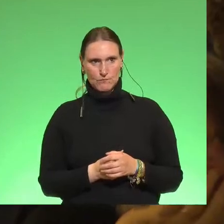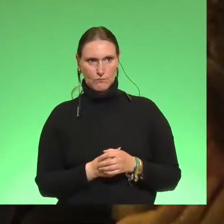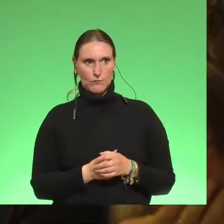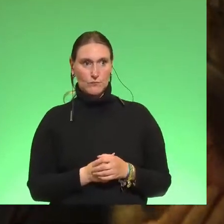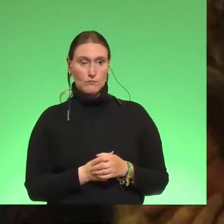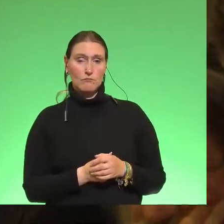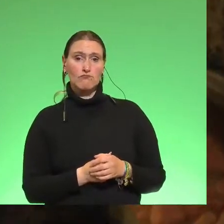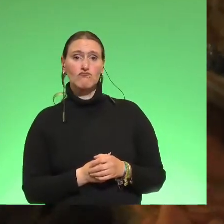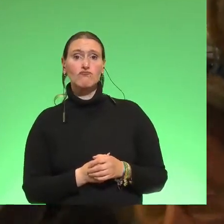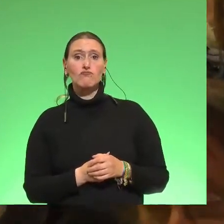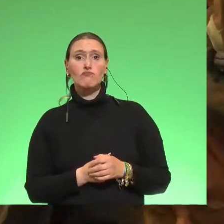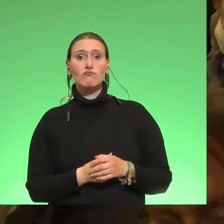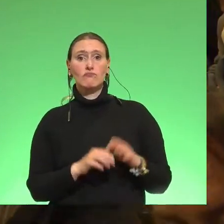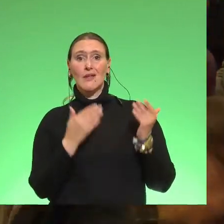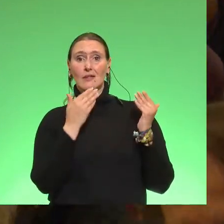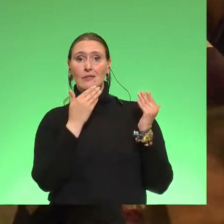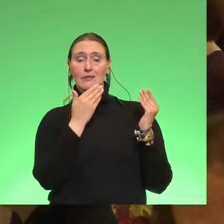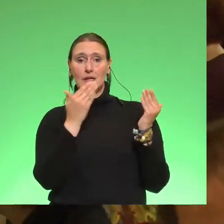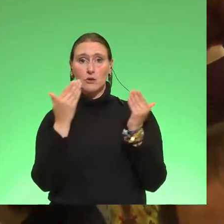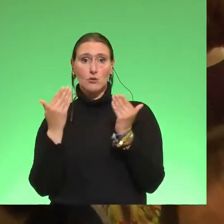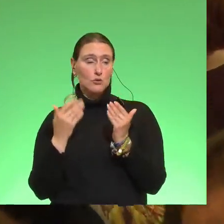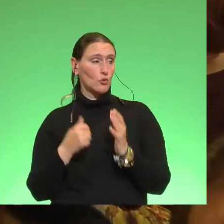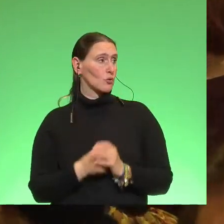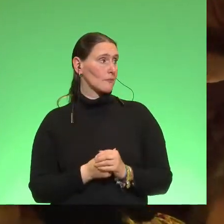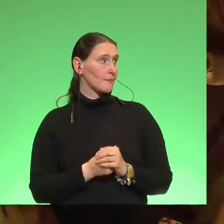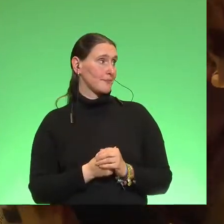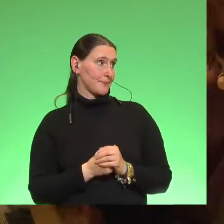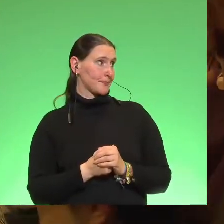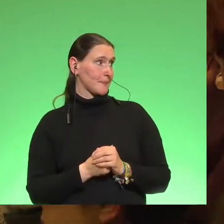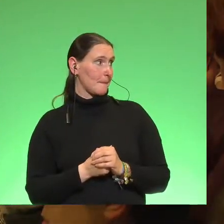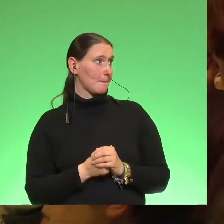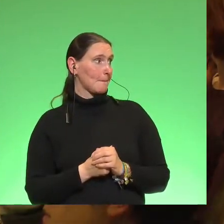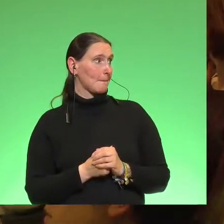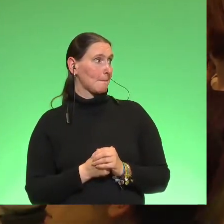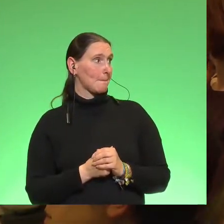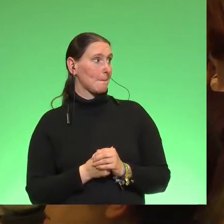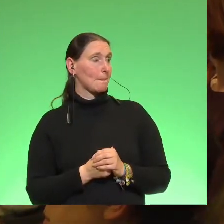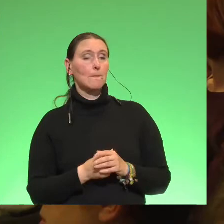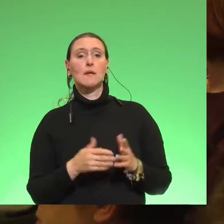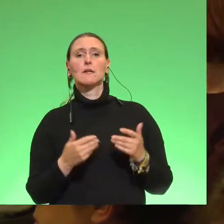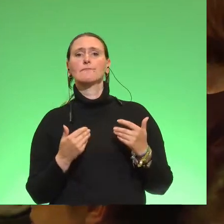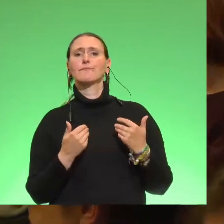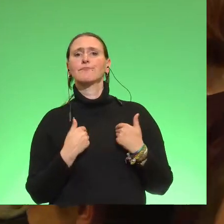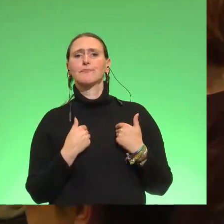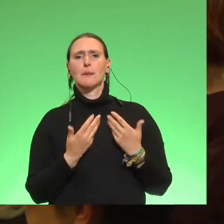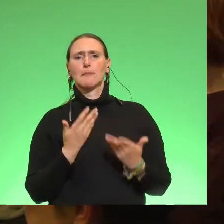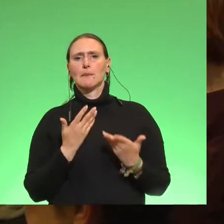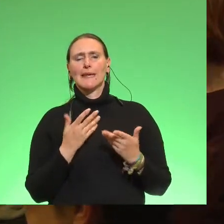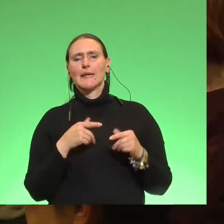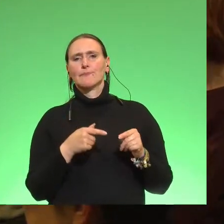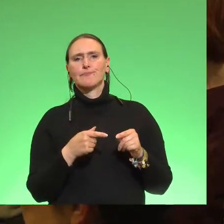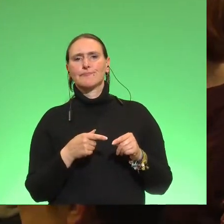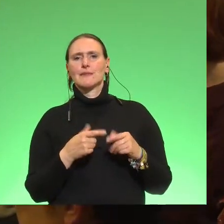Thank you so much. I would like to ask, actually, if you can elaborate on the join.